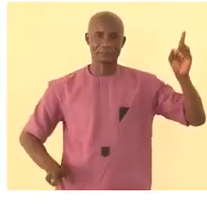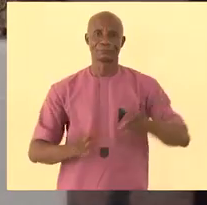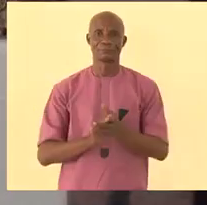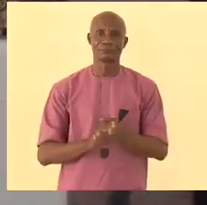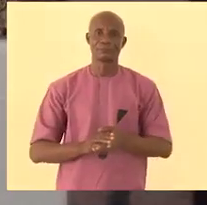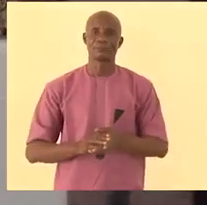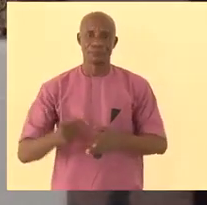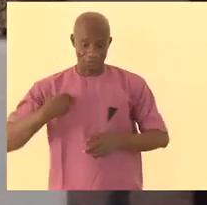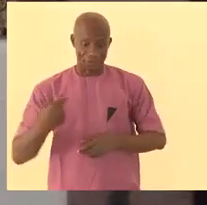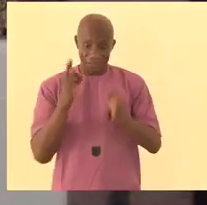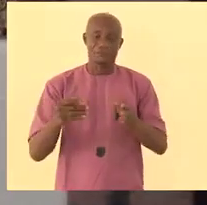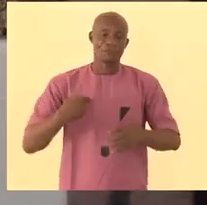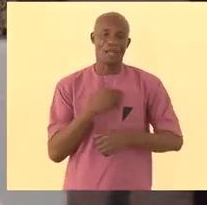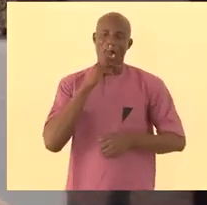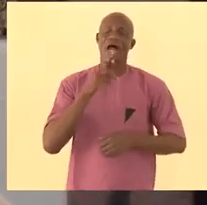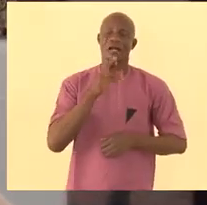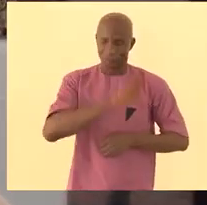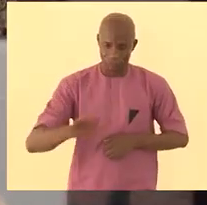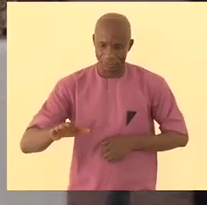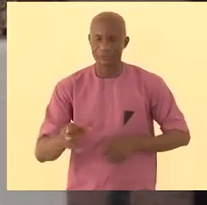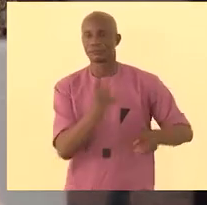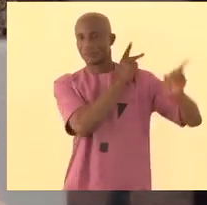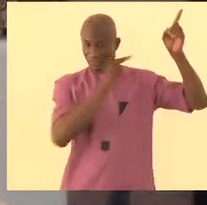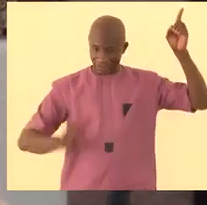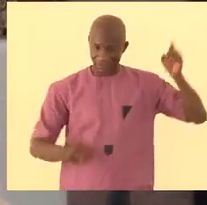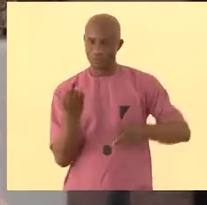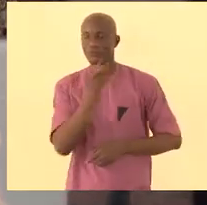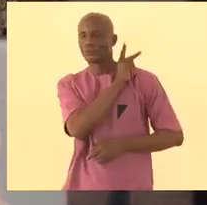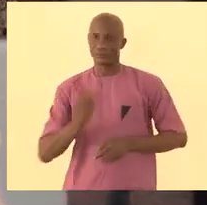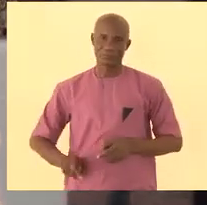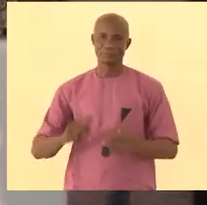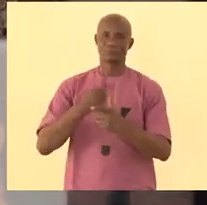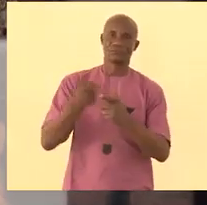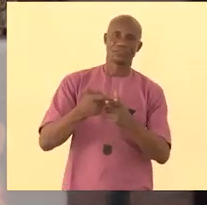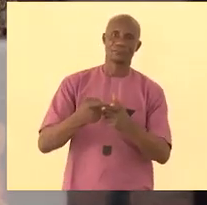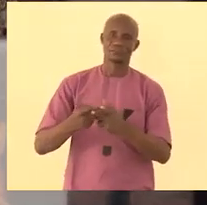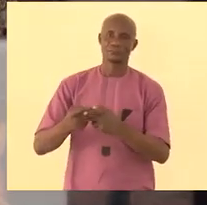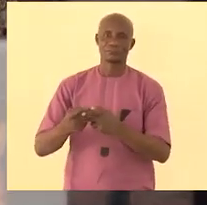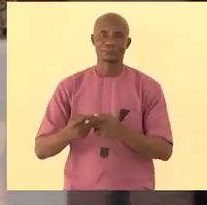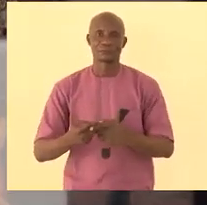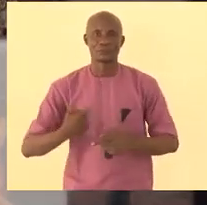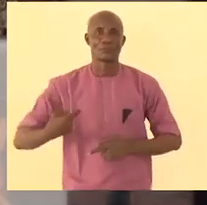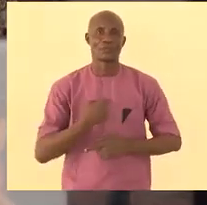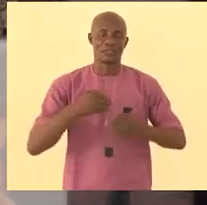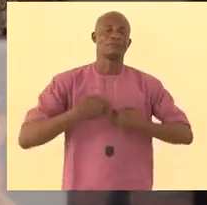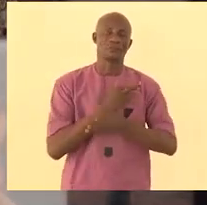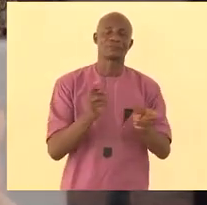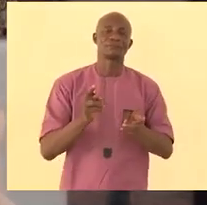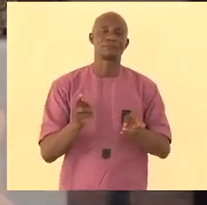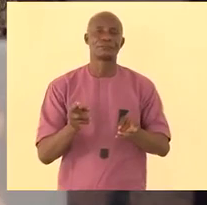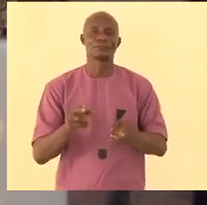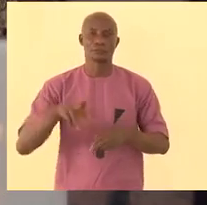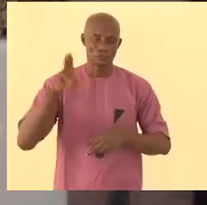say, if we are children of the King of Kings, then we are of a lineage than which